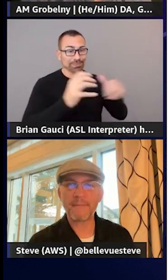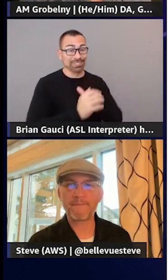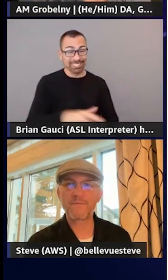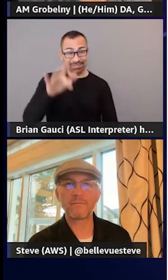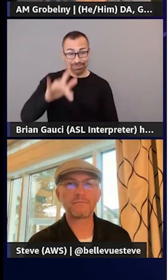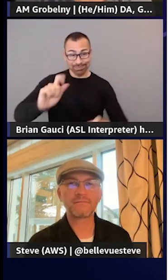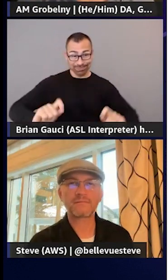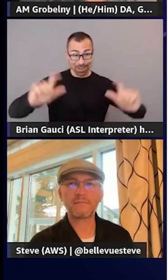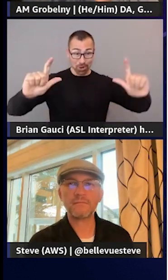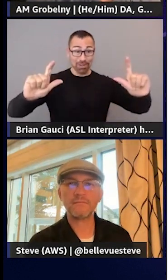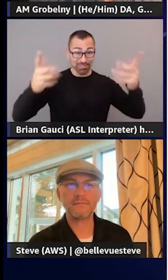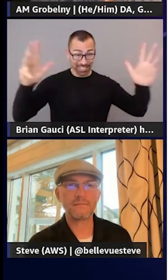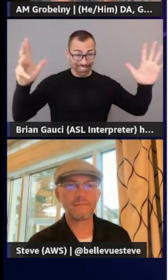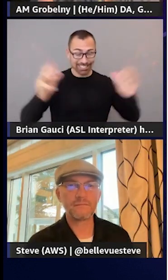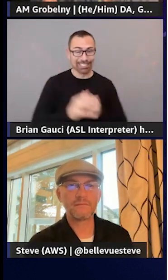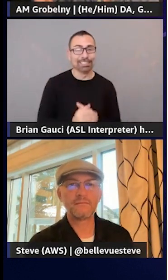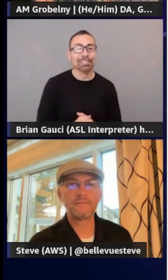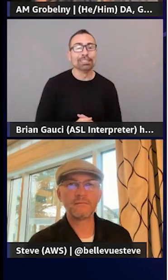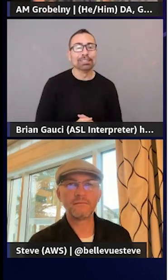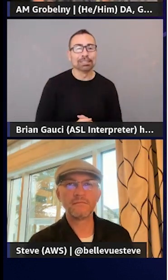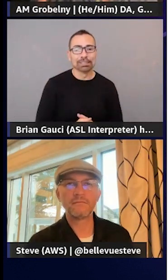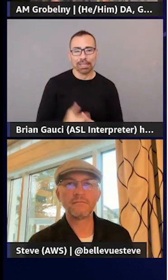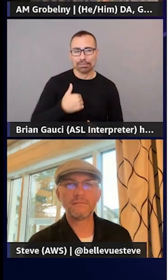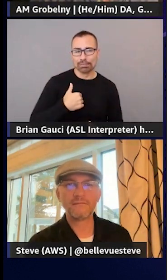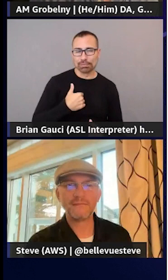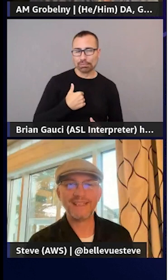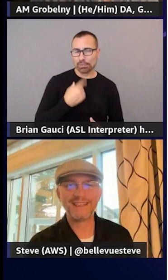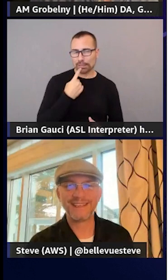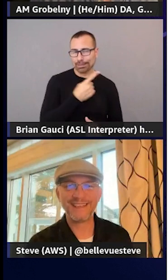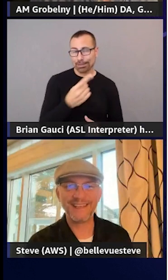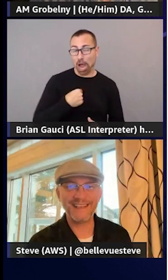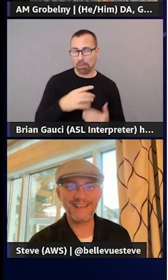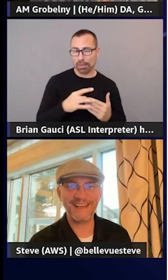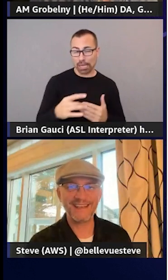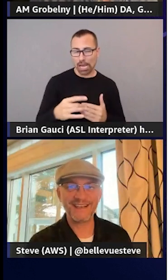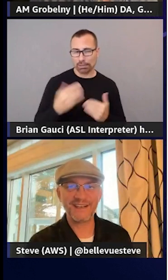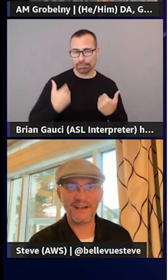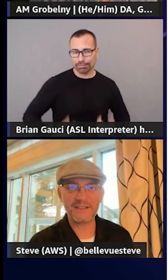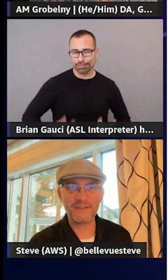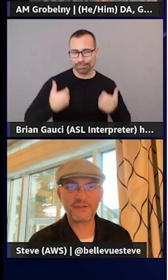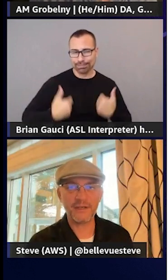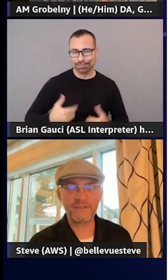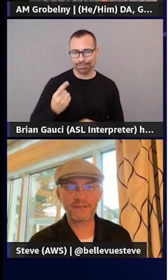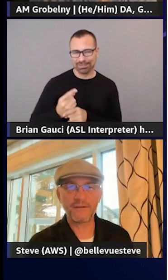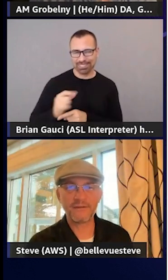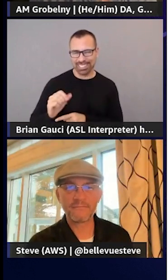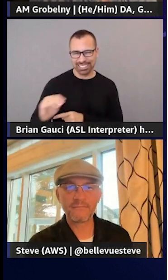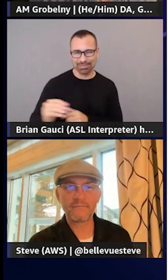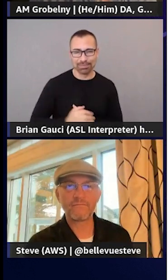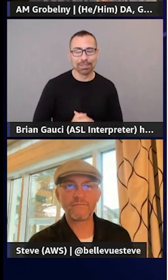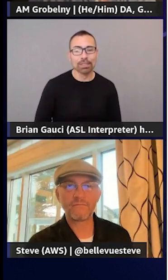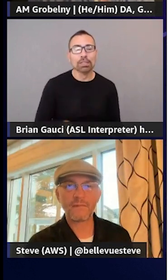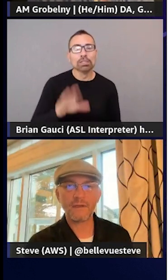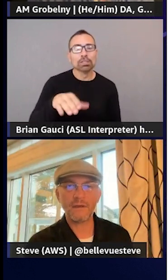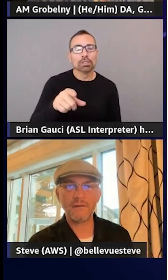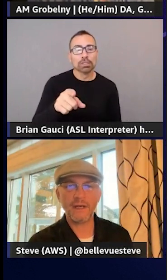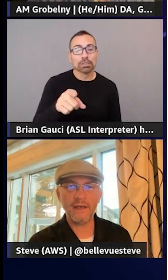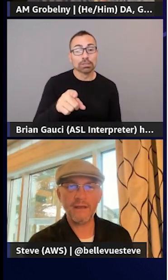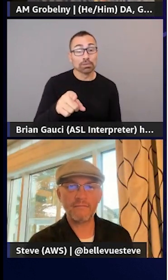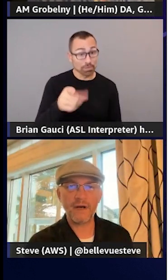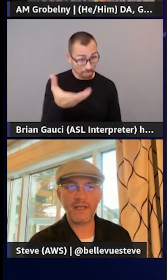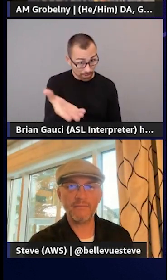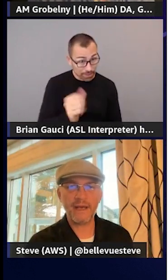Okay. I told you I'm your guide here, Steve. I won't let you. Scripts. There it